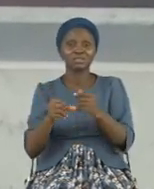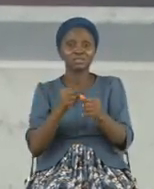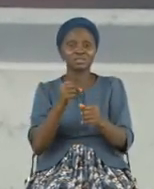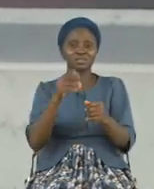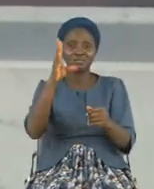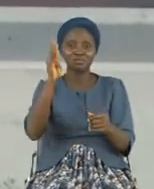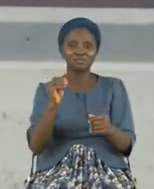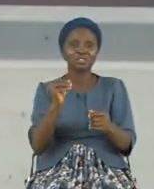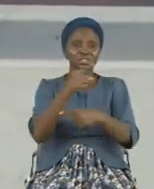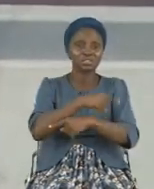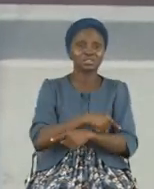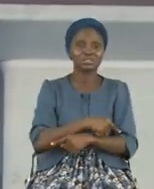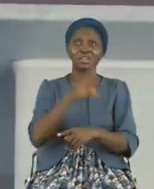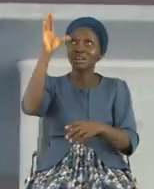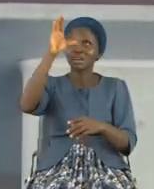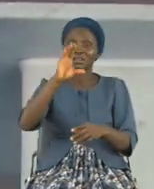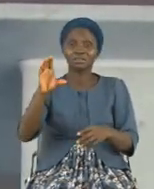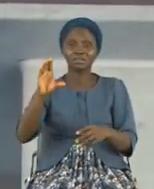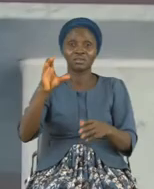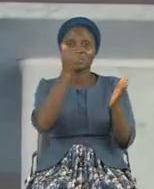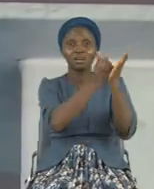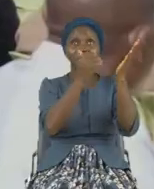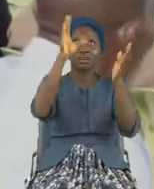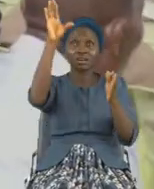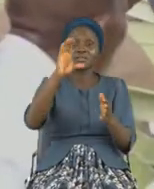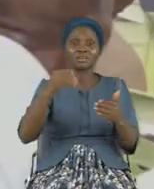all. That second iron door will